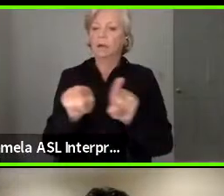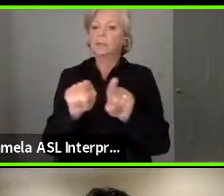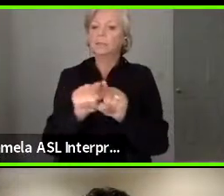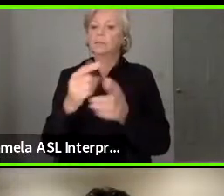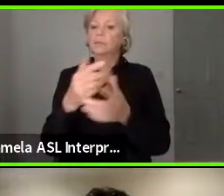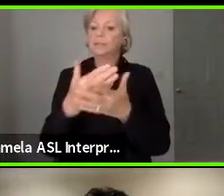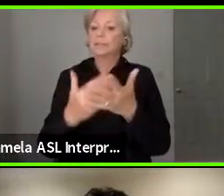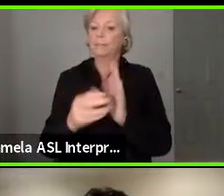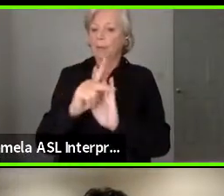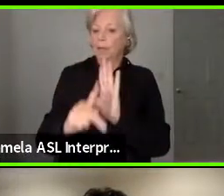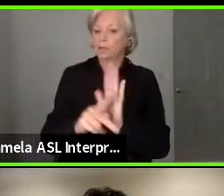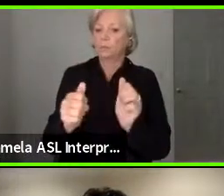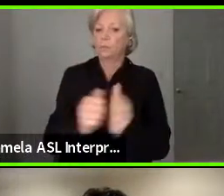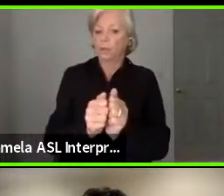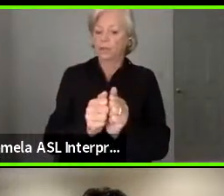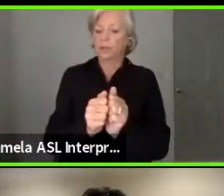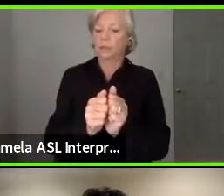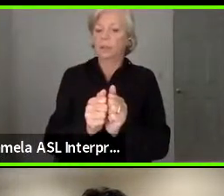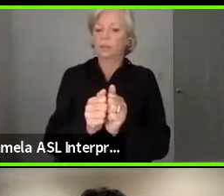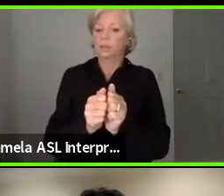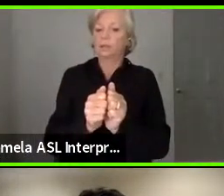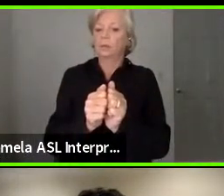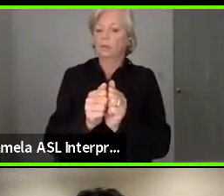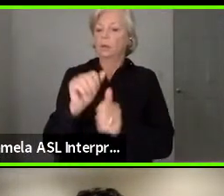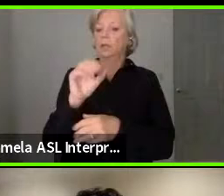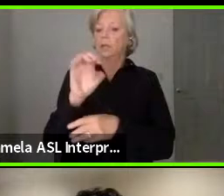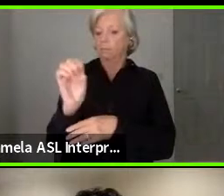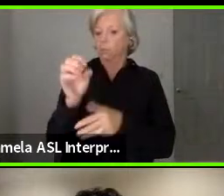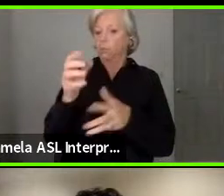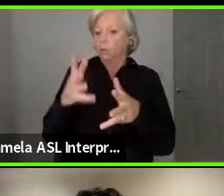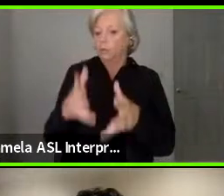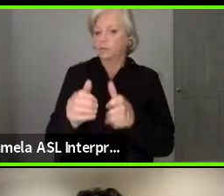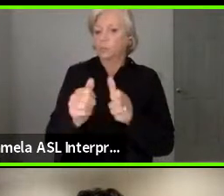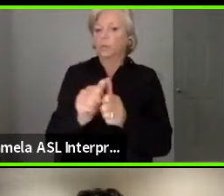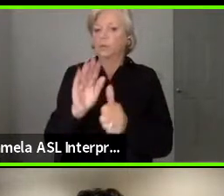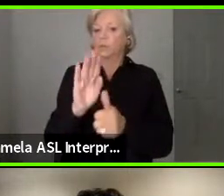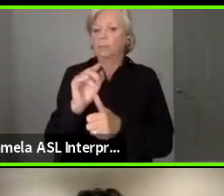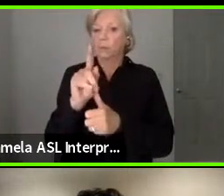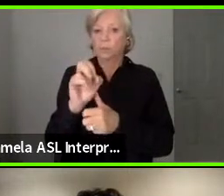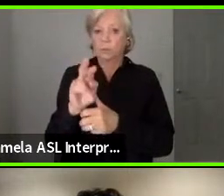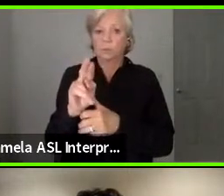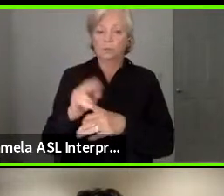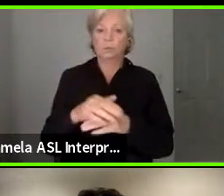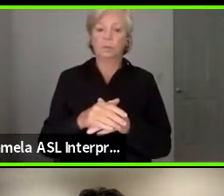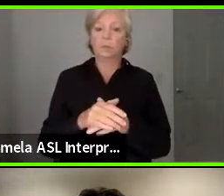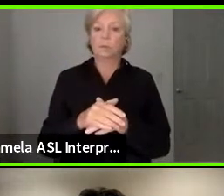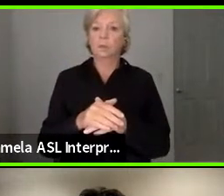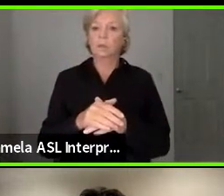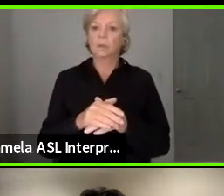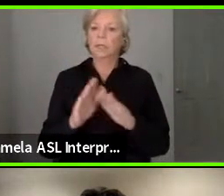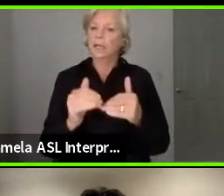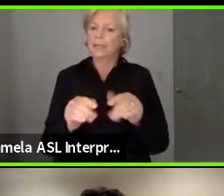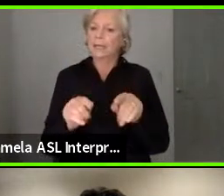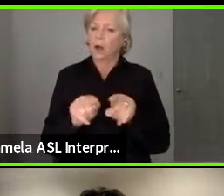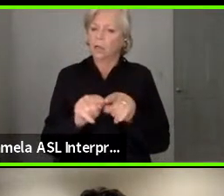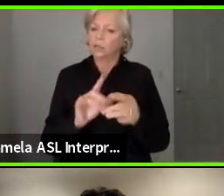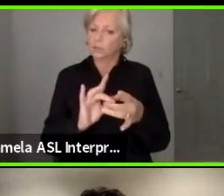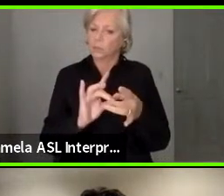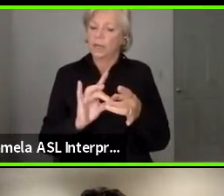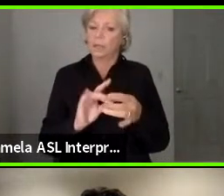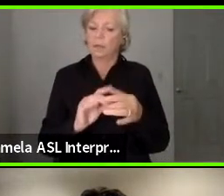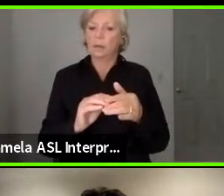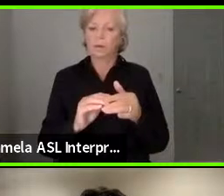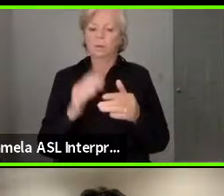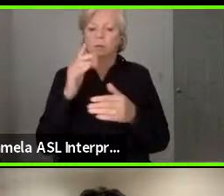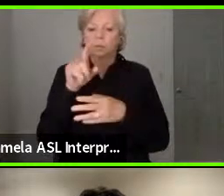booster. Okay. And then I guess sort of related to that is, you know, are we going to just keep calling everybody